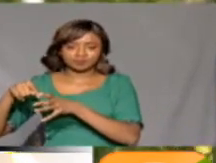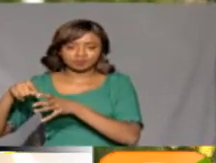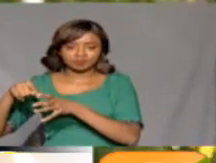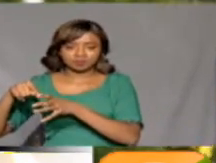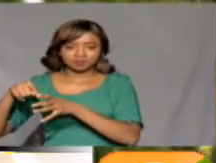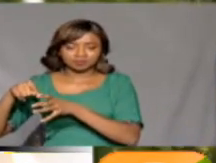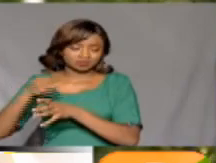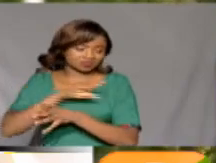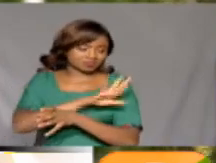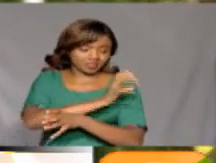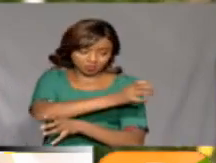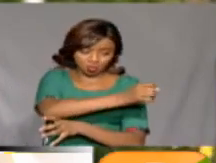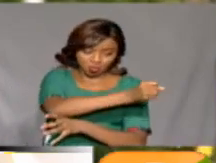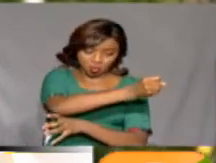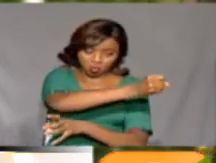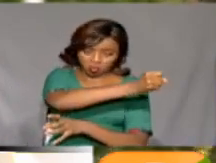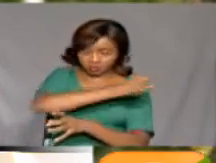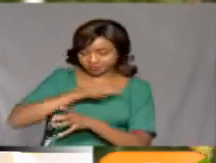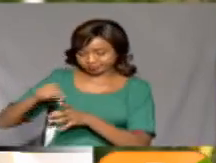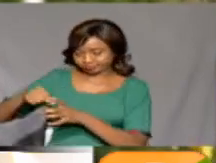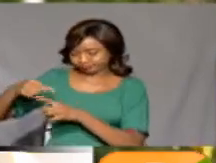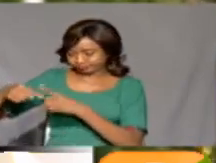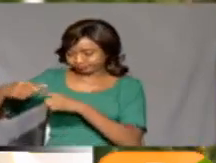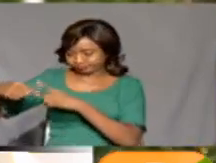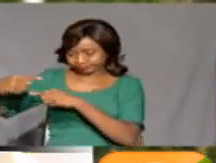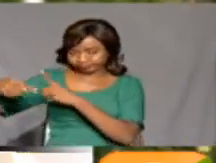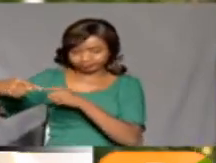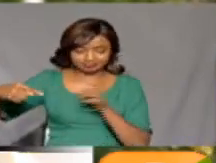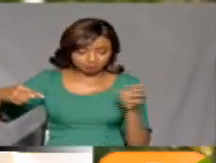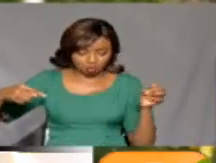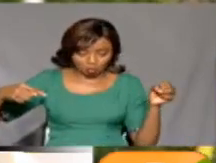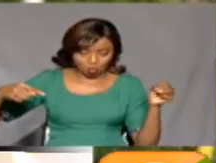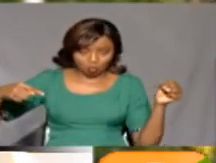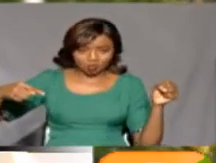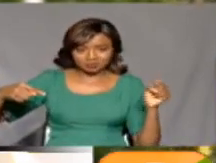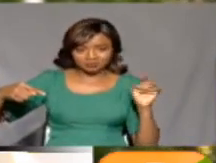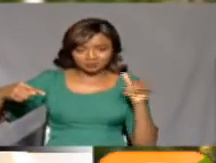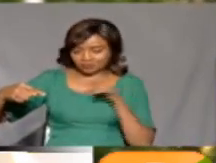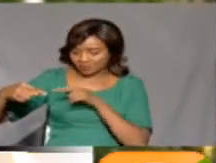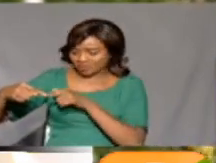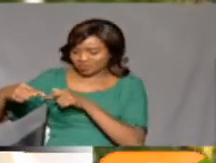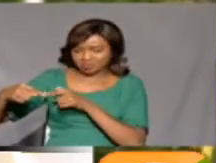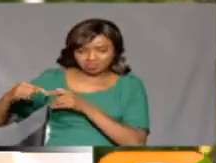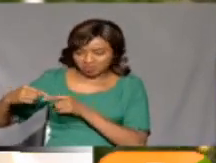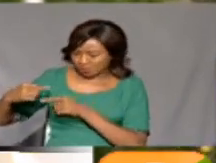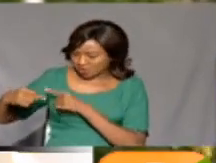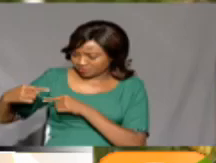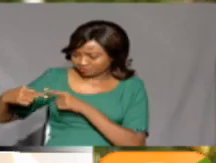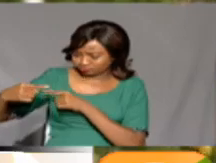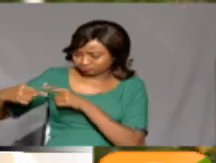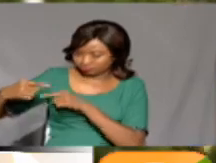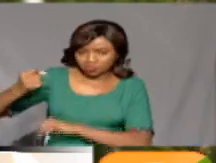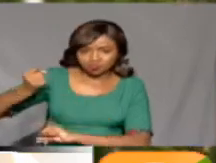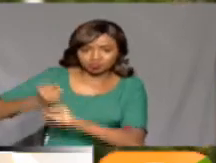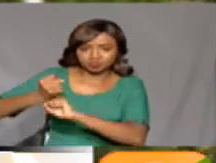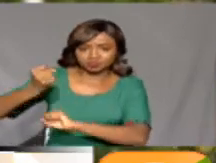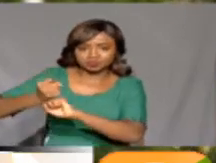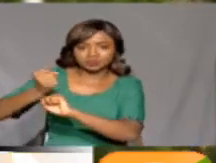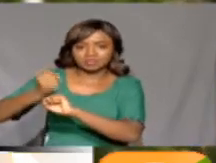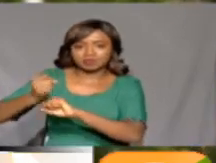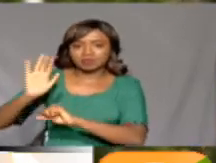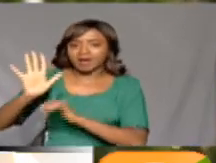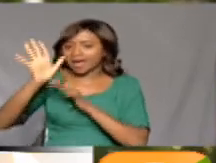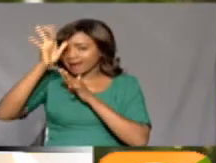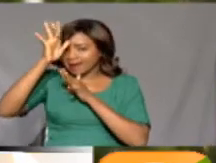academics were put on hold. Yeah, and that is how now we became part of this movement to support KANU at